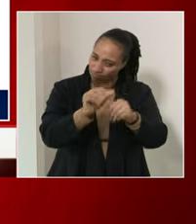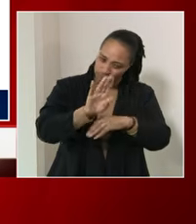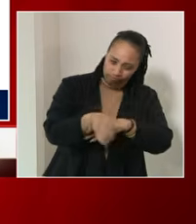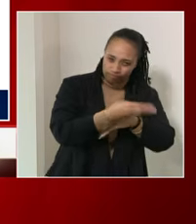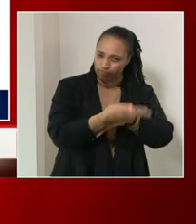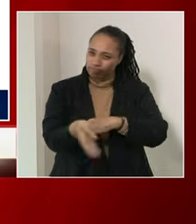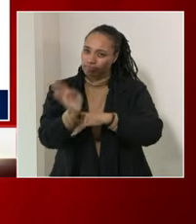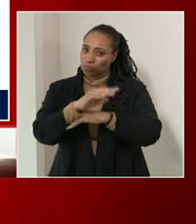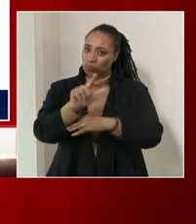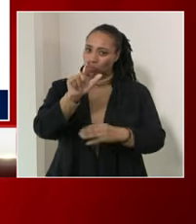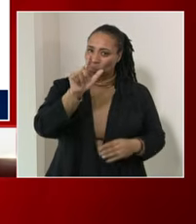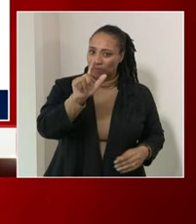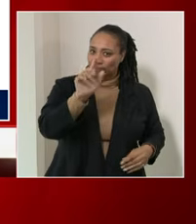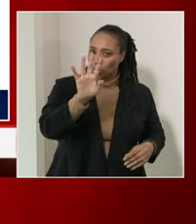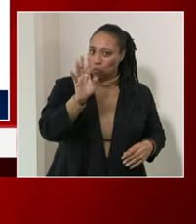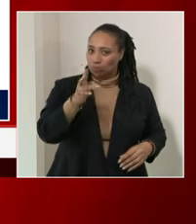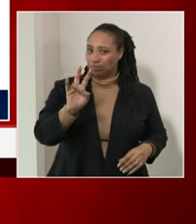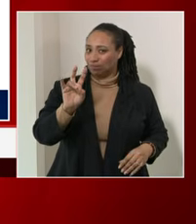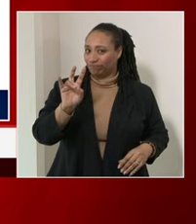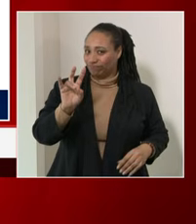continue in chronological order.